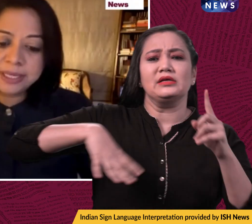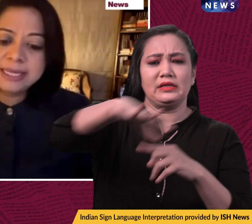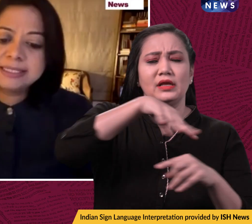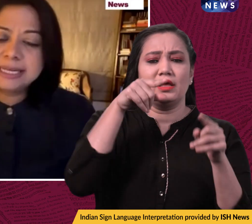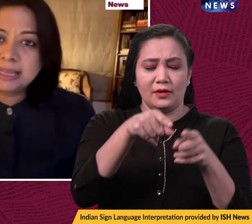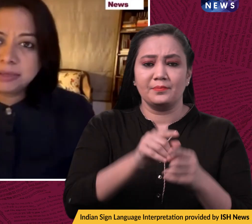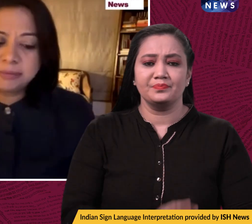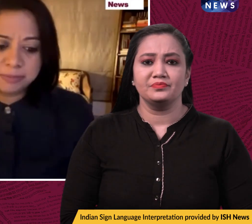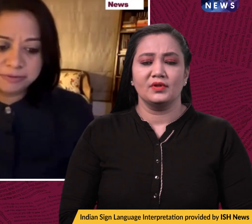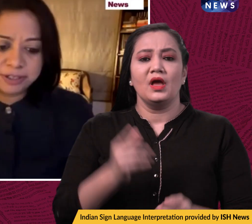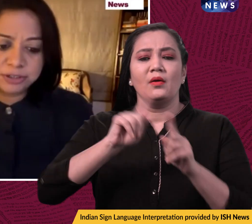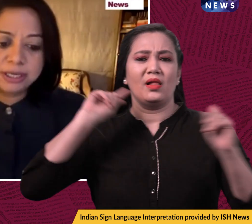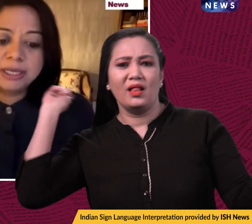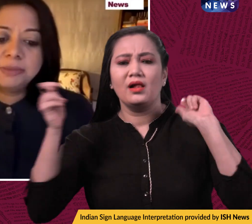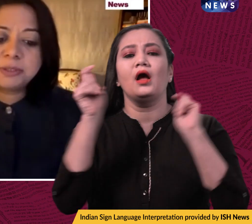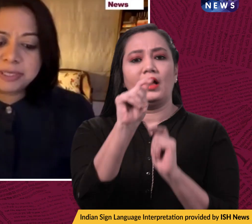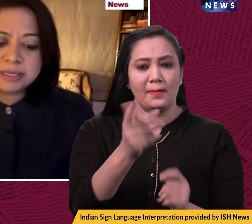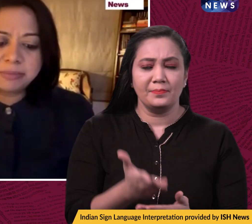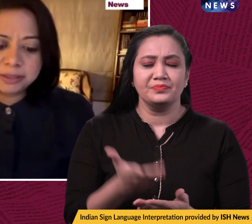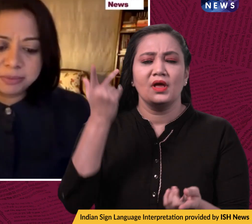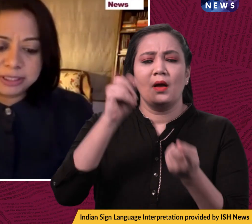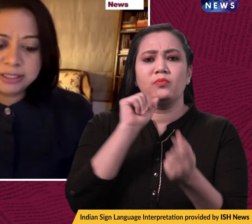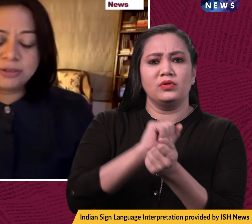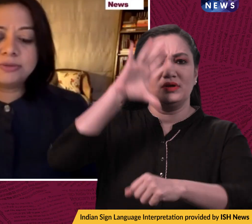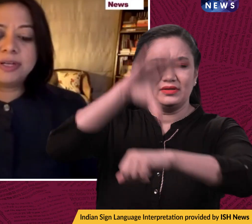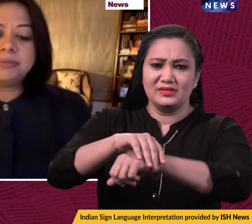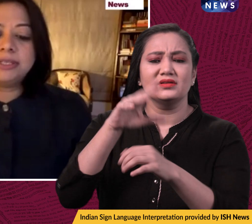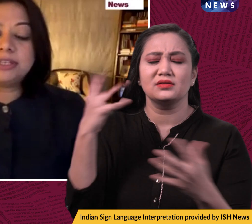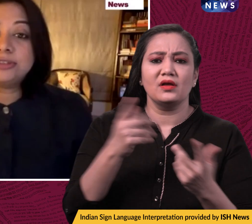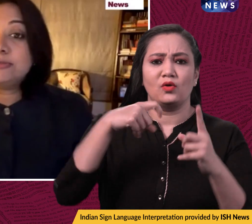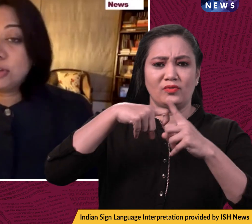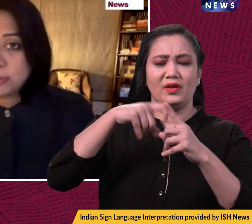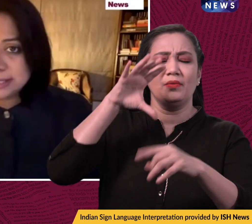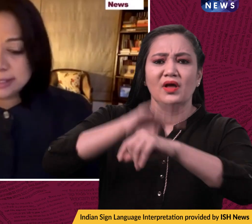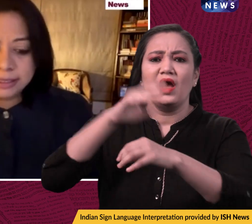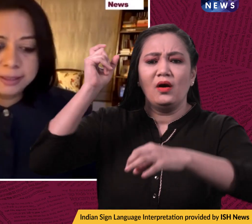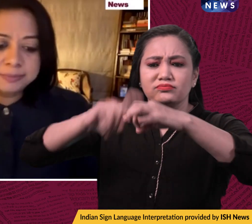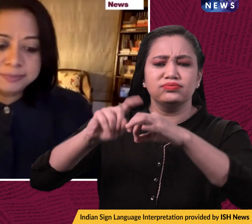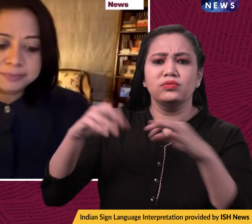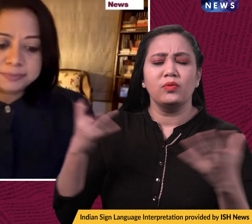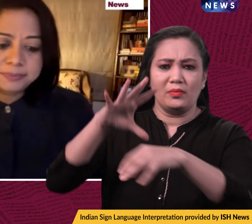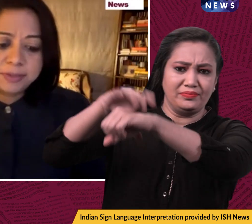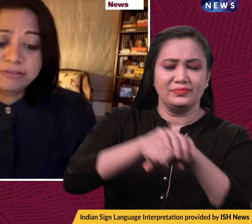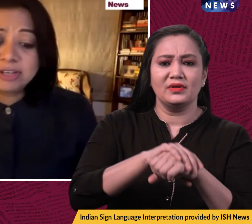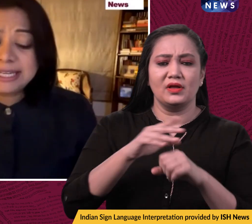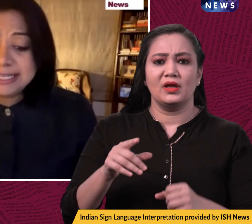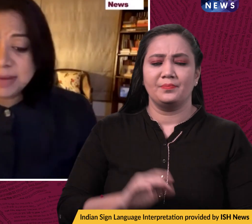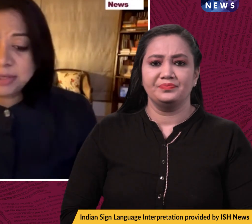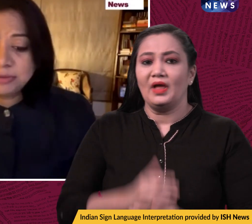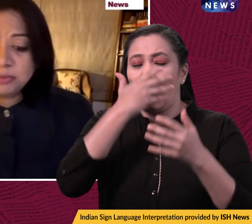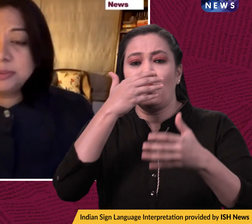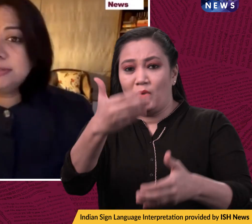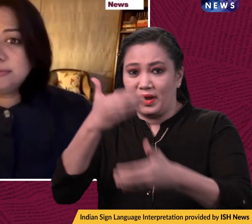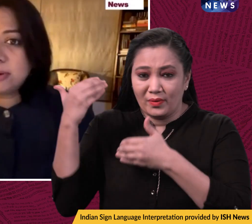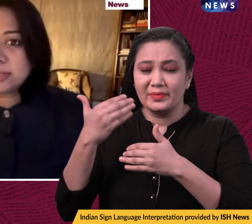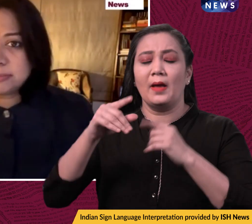Tuesday. He's a labourer by profession. He was picked up by the police in Kotwali police station for questioning for kidnapping